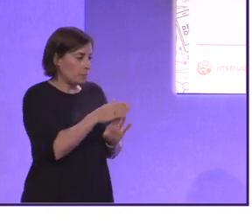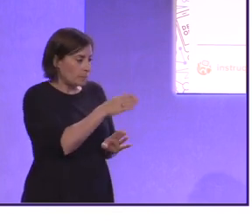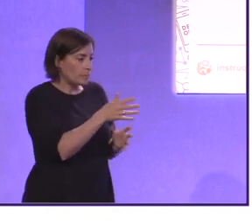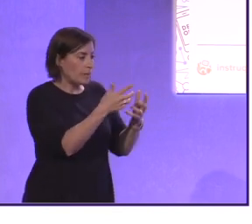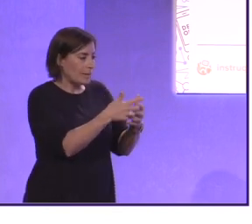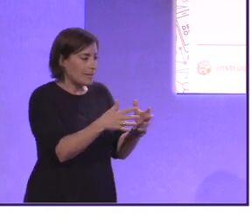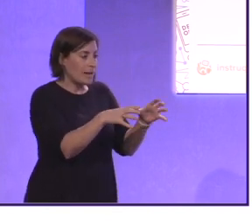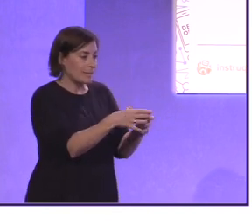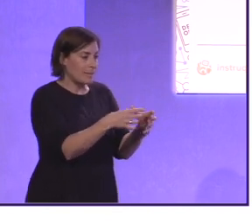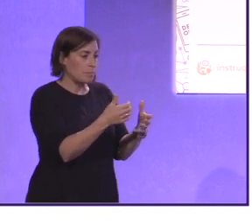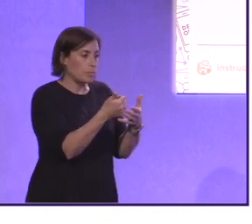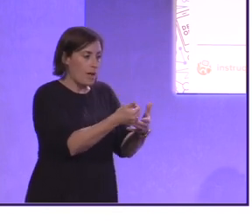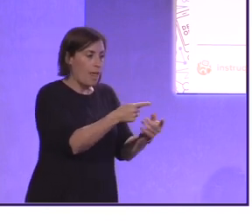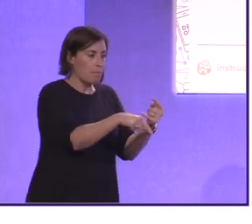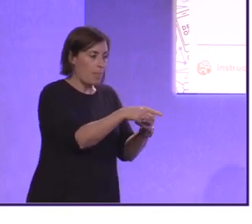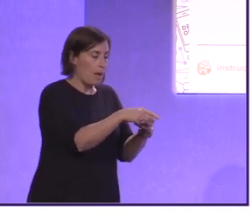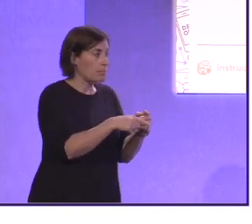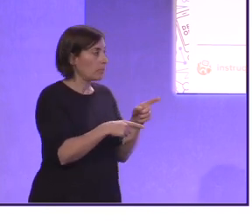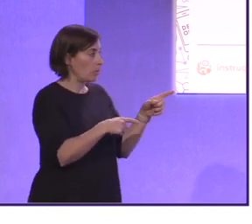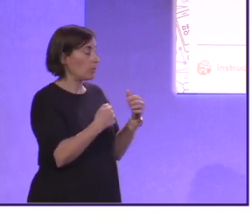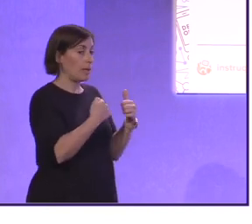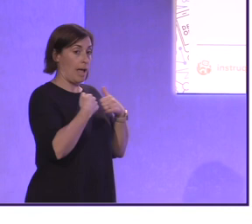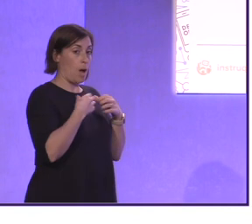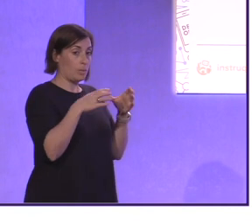So that's what our teams did.